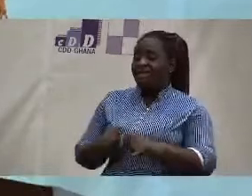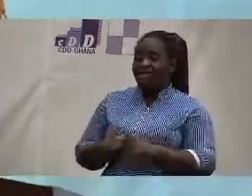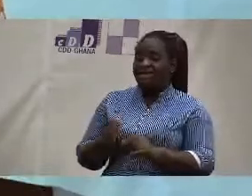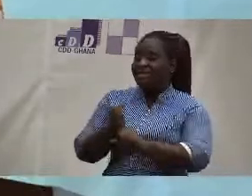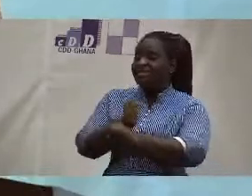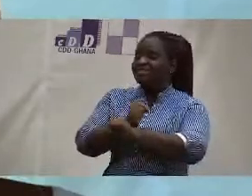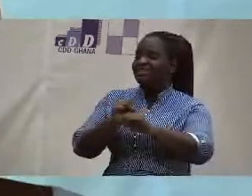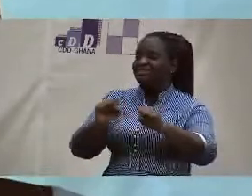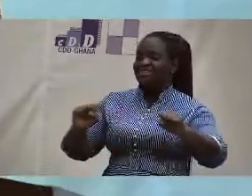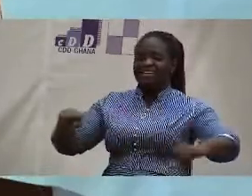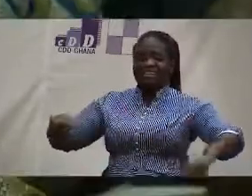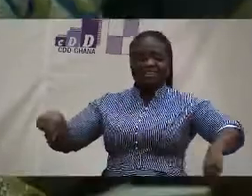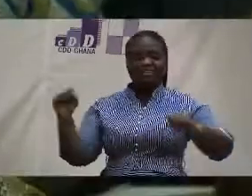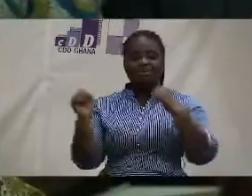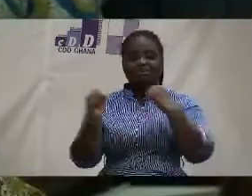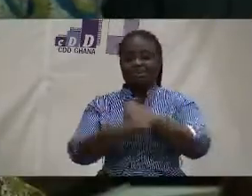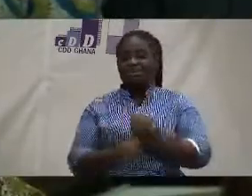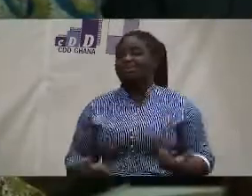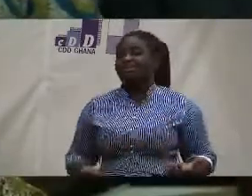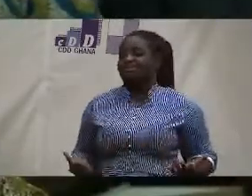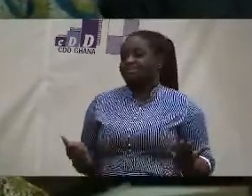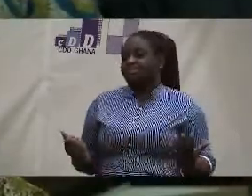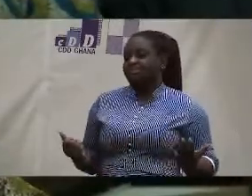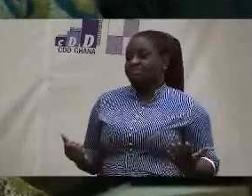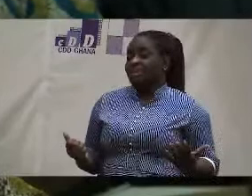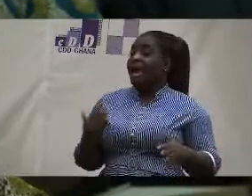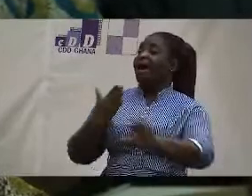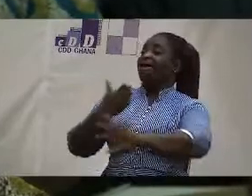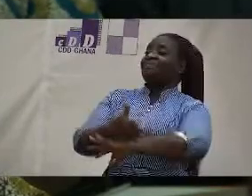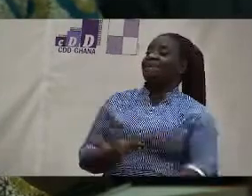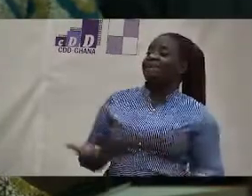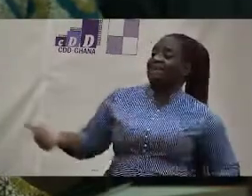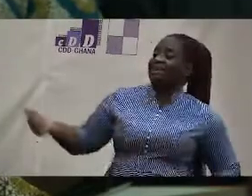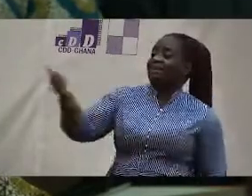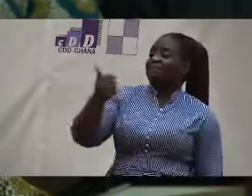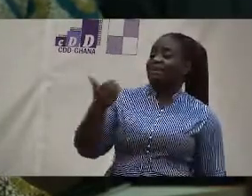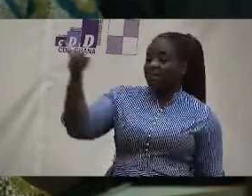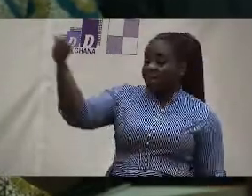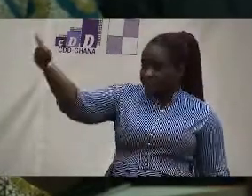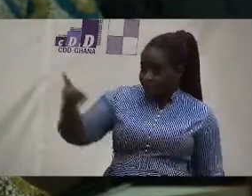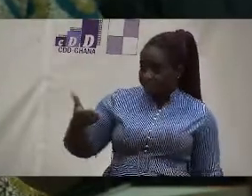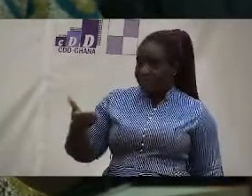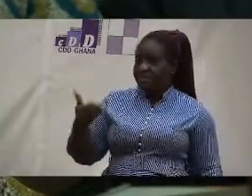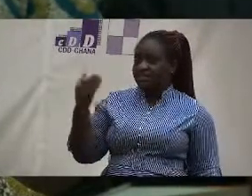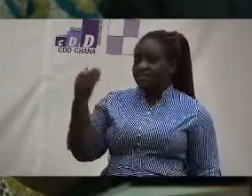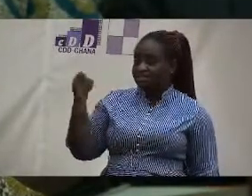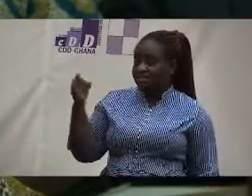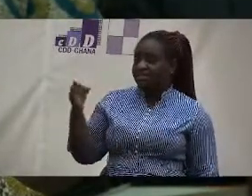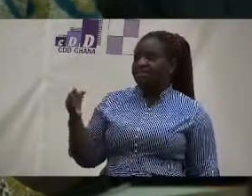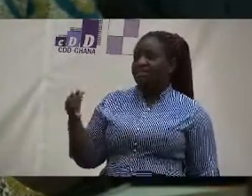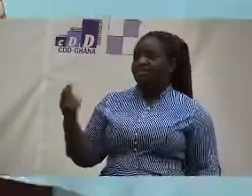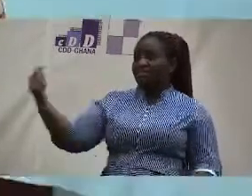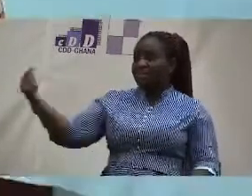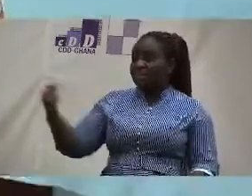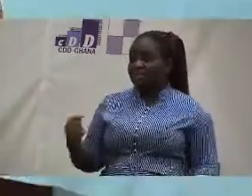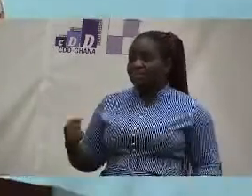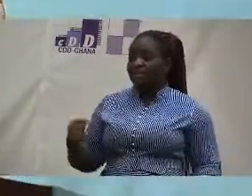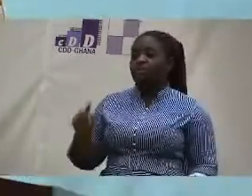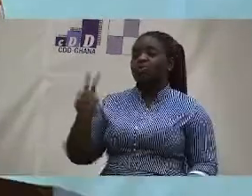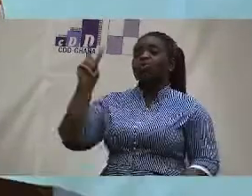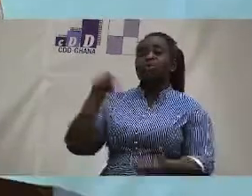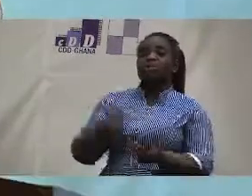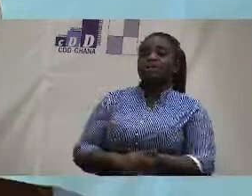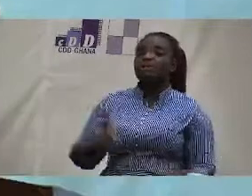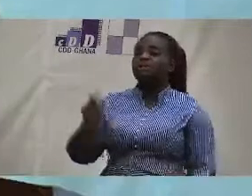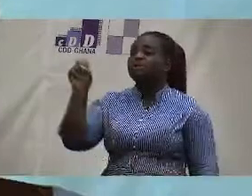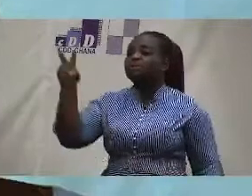savior to fight, to liberate them. After they themselves had invited France to come in 2012